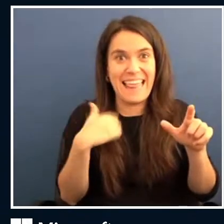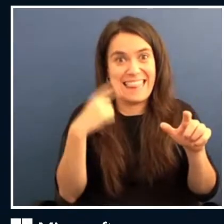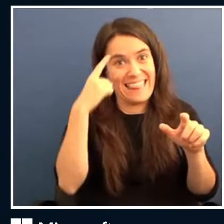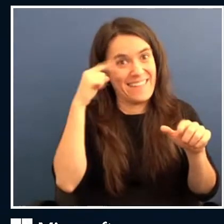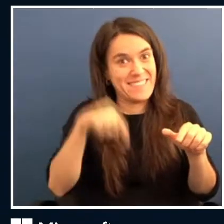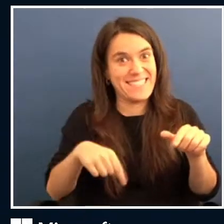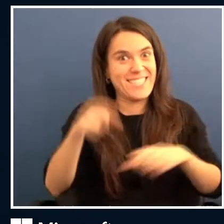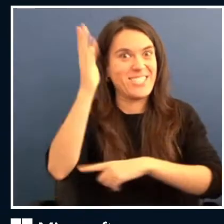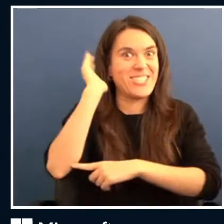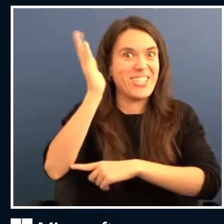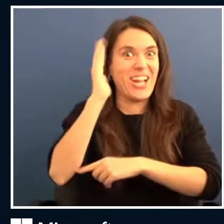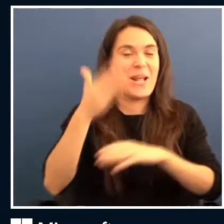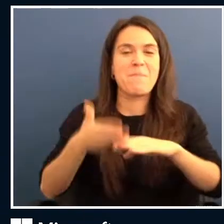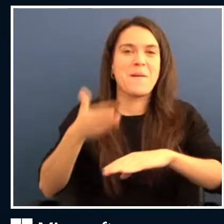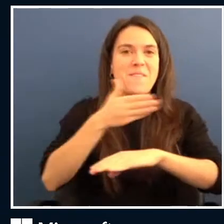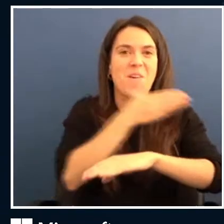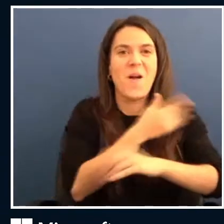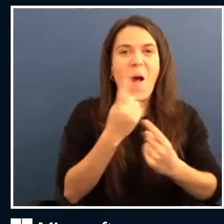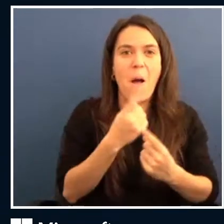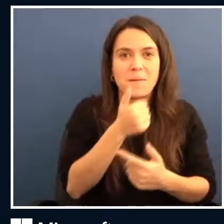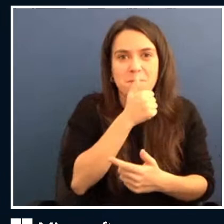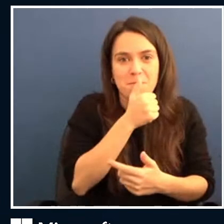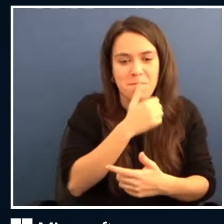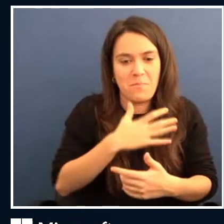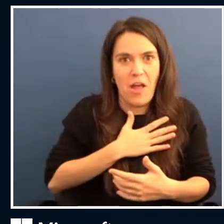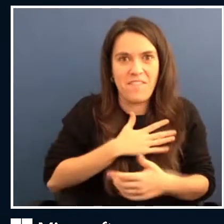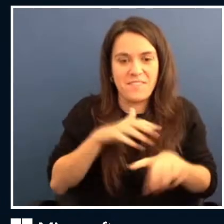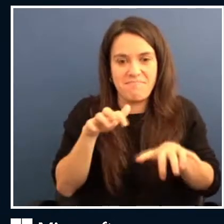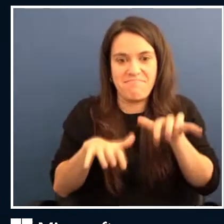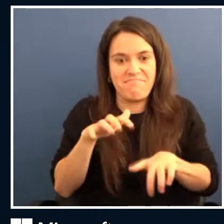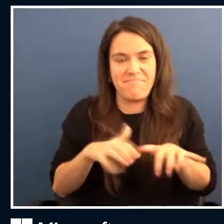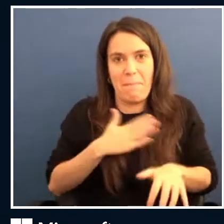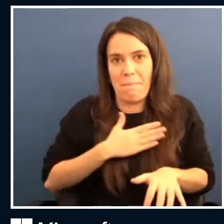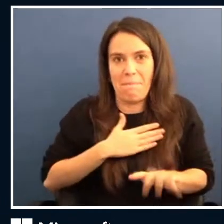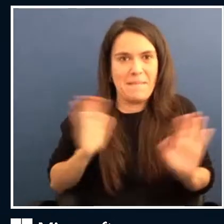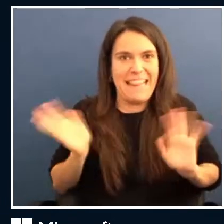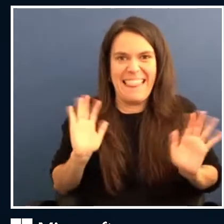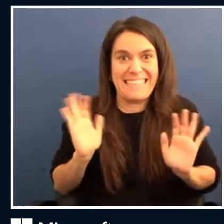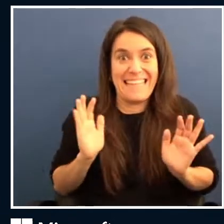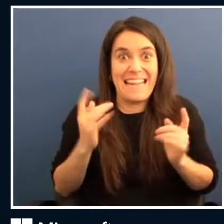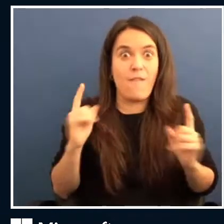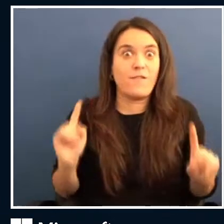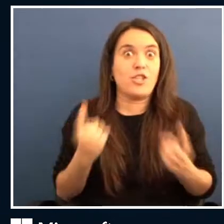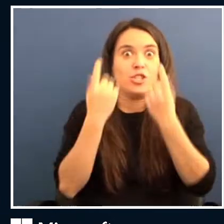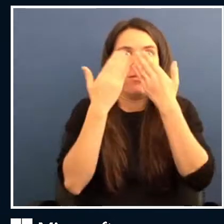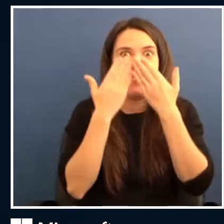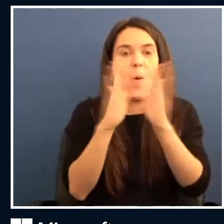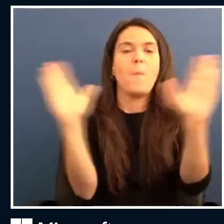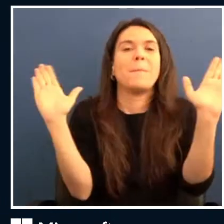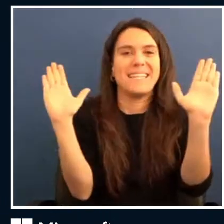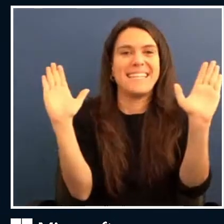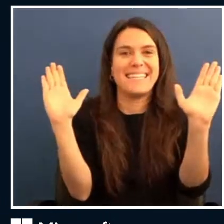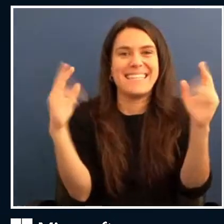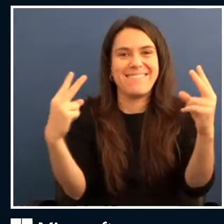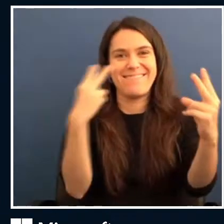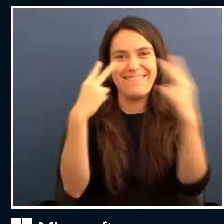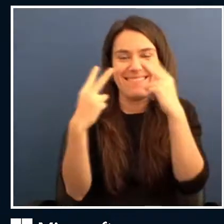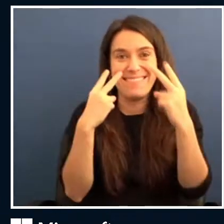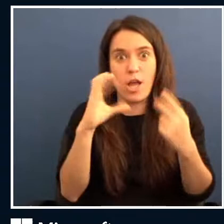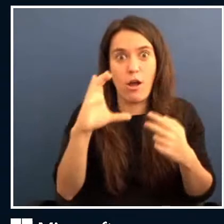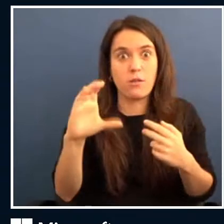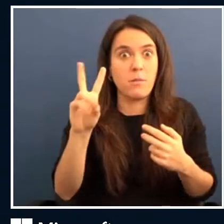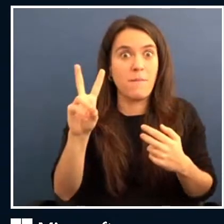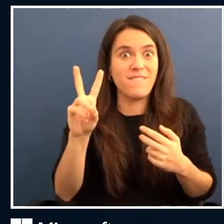done previously has been completely local to my computer and just using it within like the custom vision portal. And so I think it's